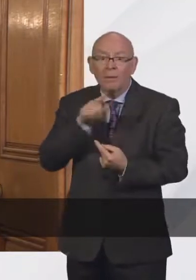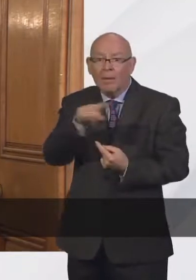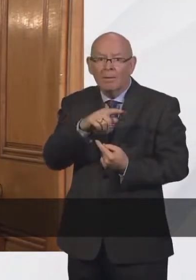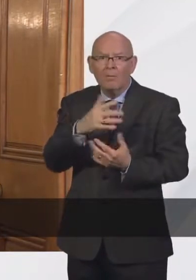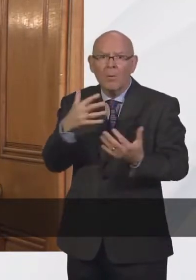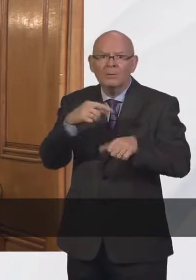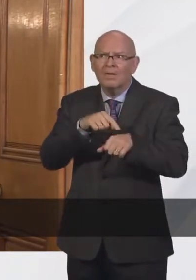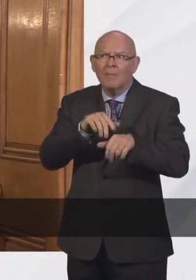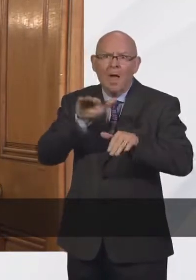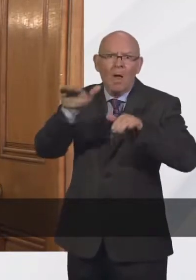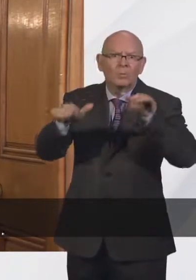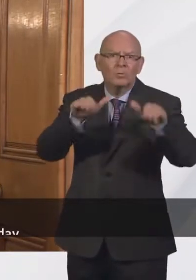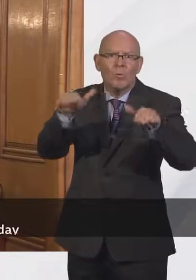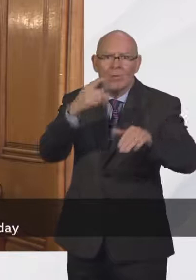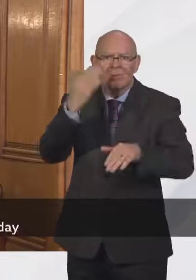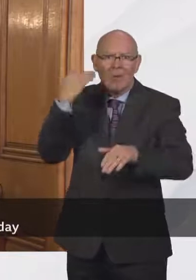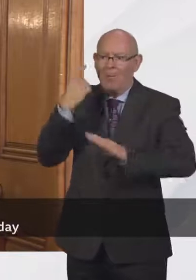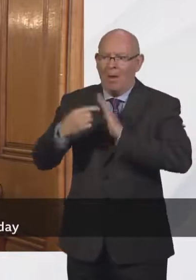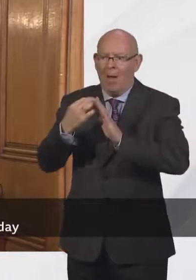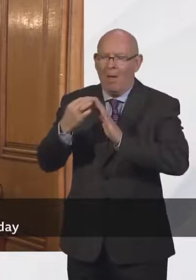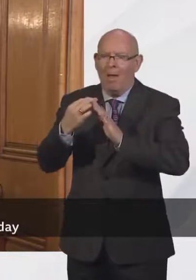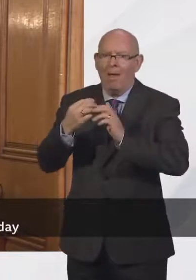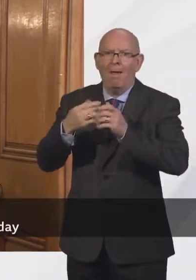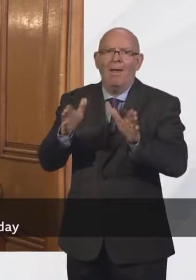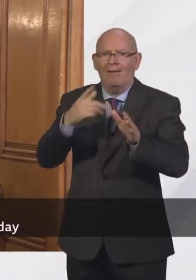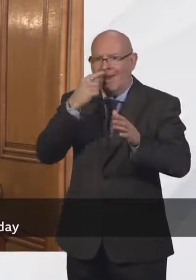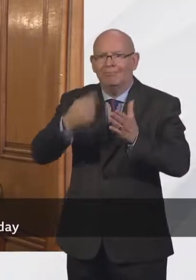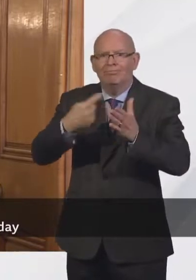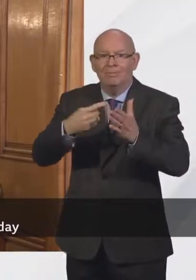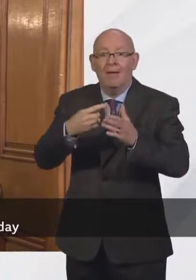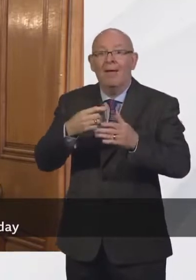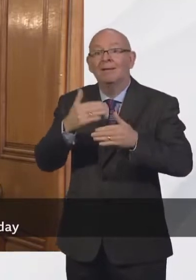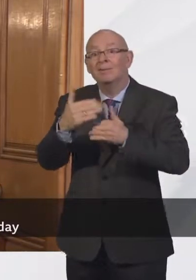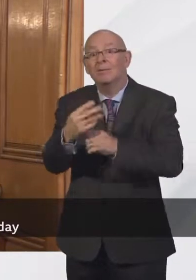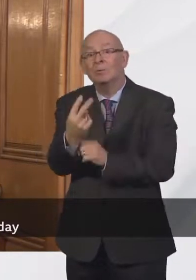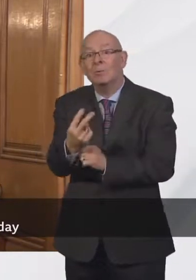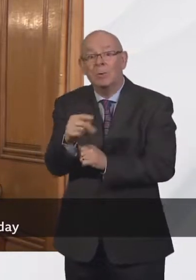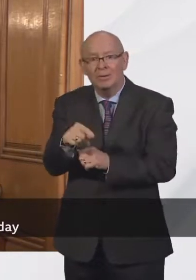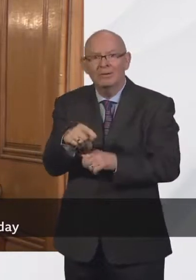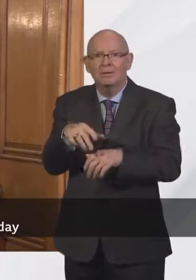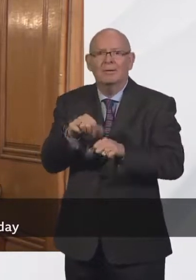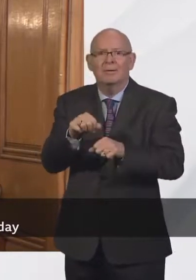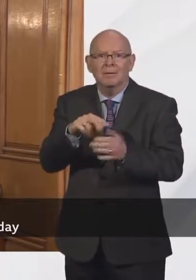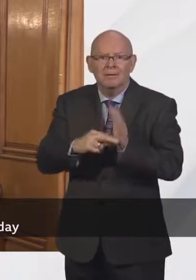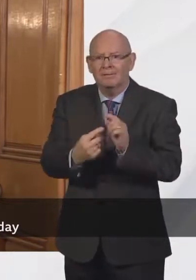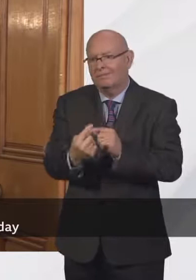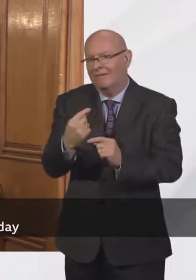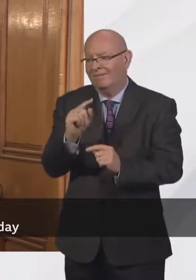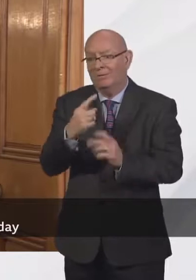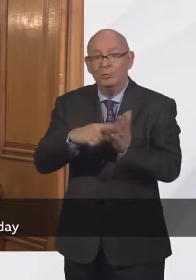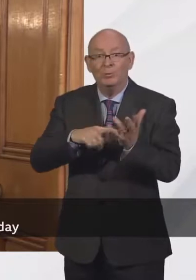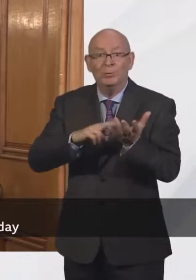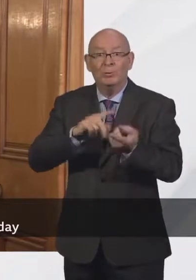started to return to school, and people have been able to see more of their loved ones. Now, step